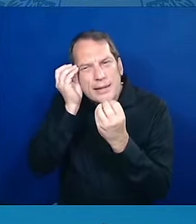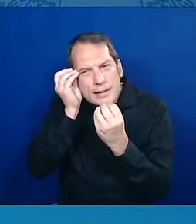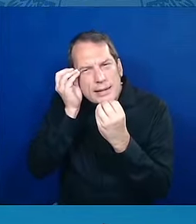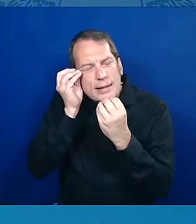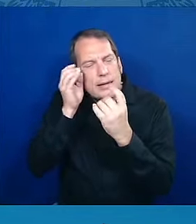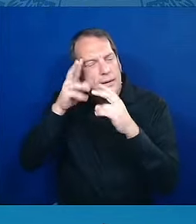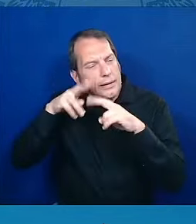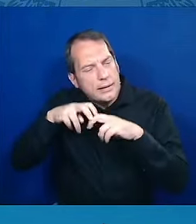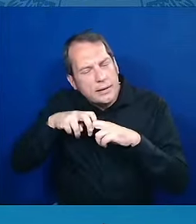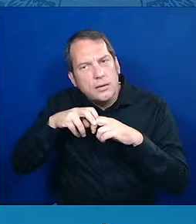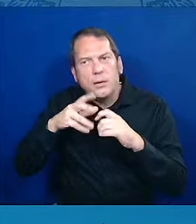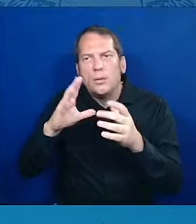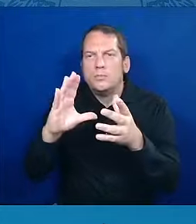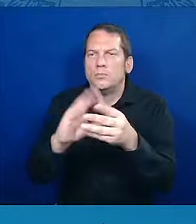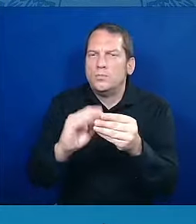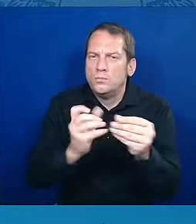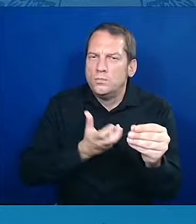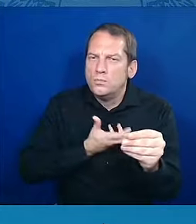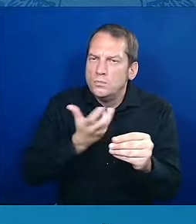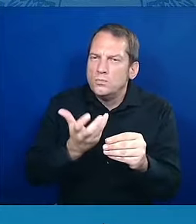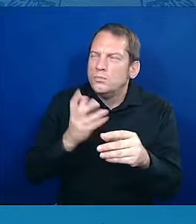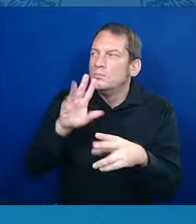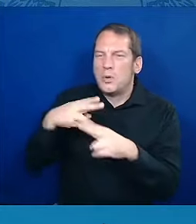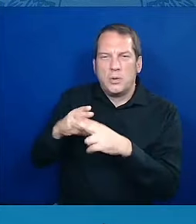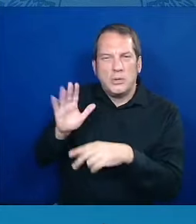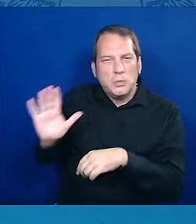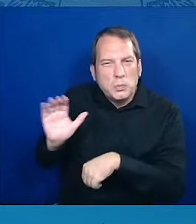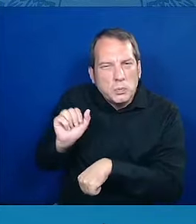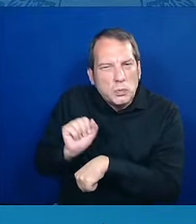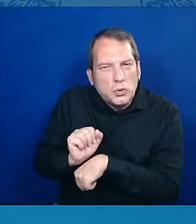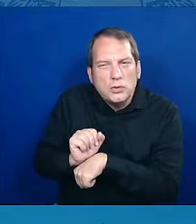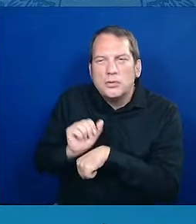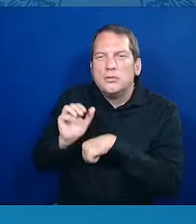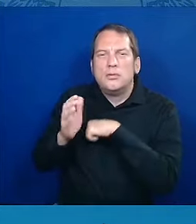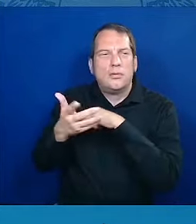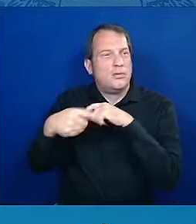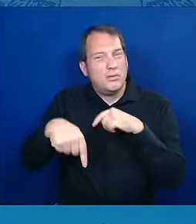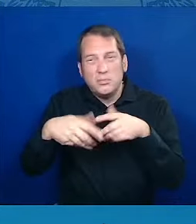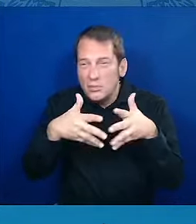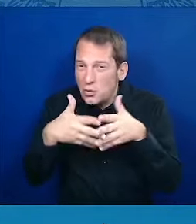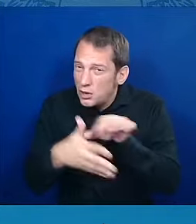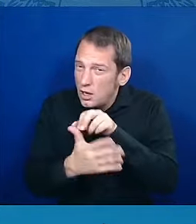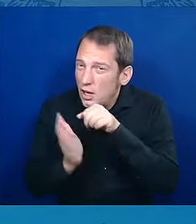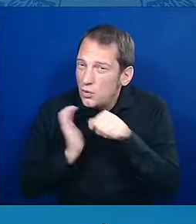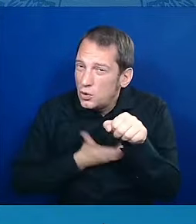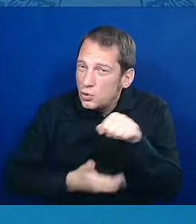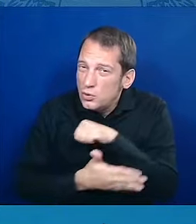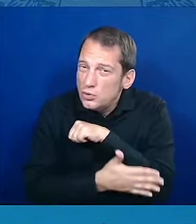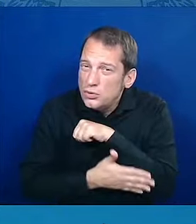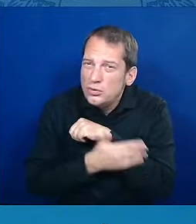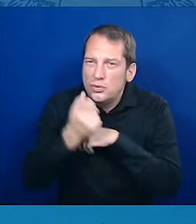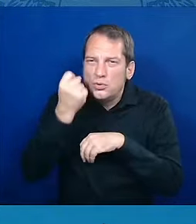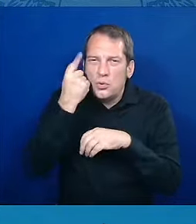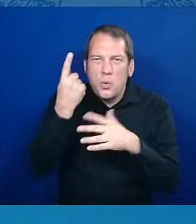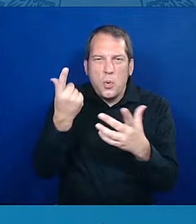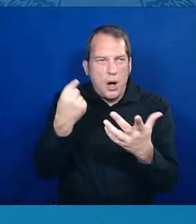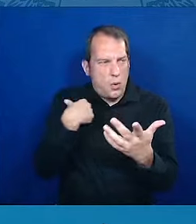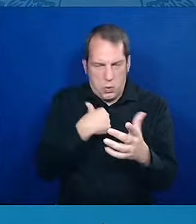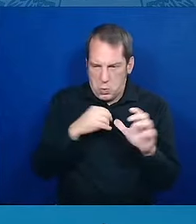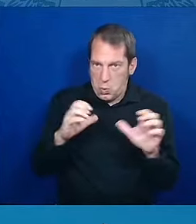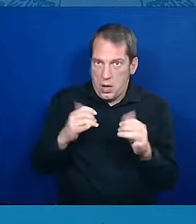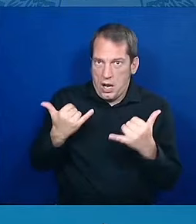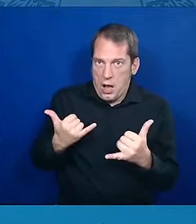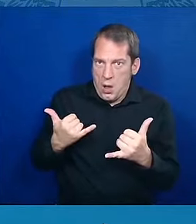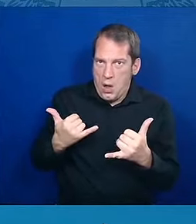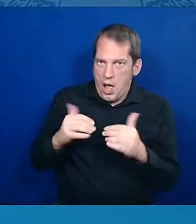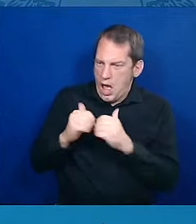now and how that will impact the future. He thinks about our history in the context of the importance of the work we do now.